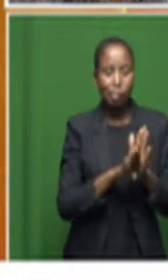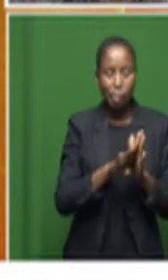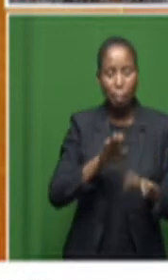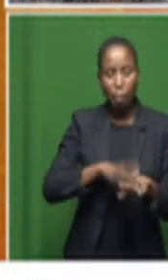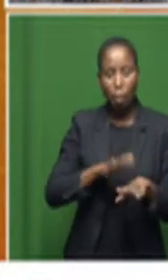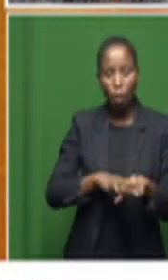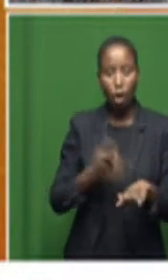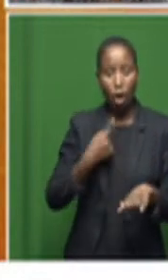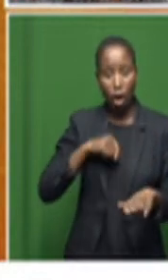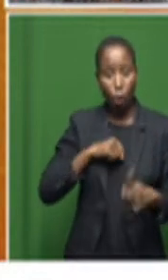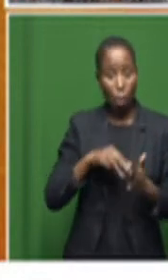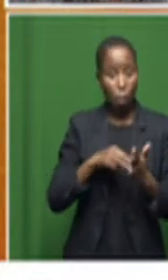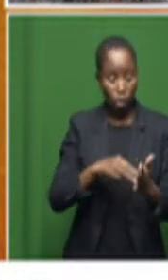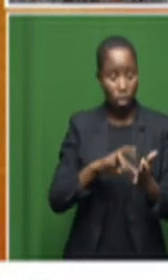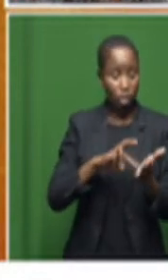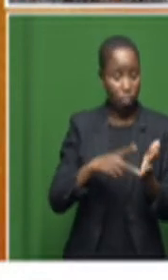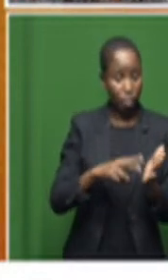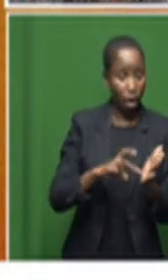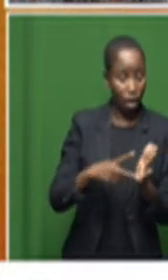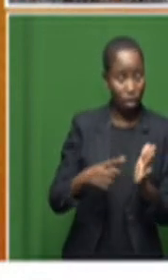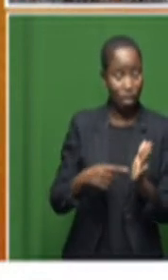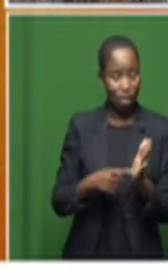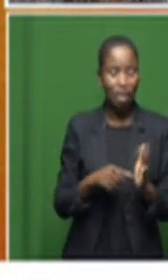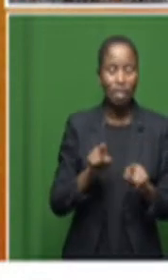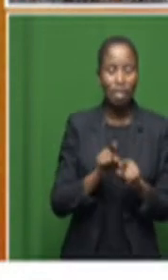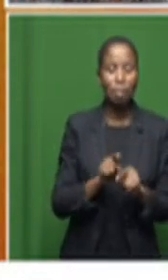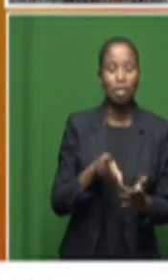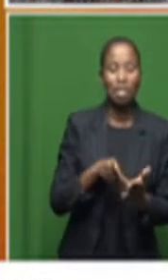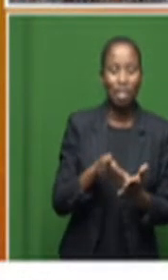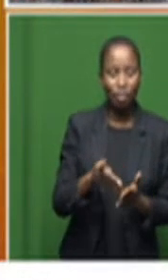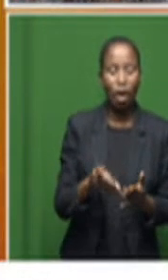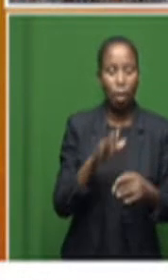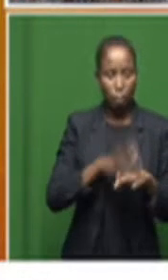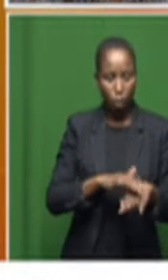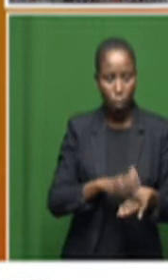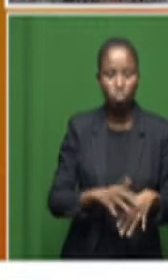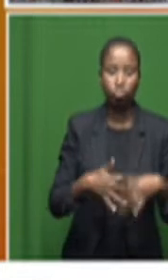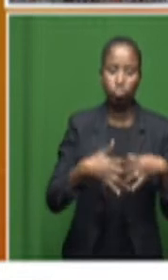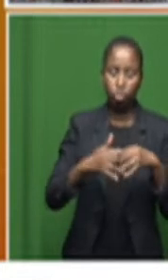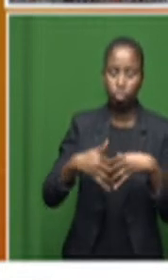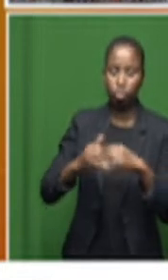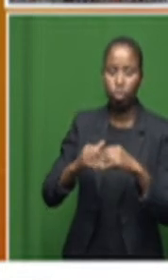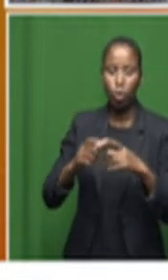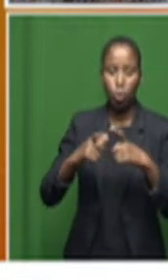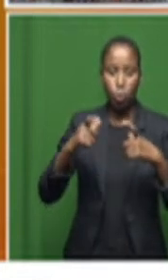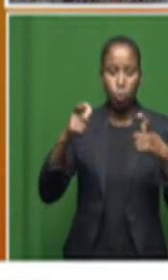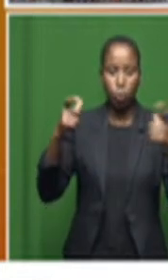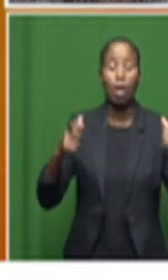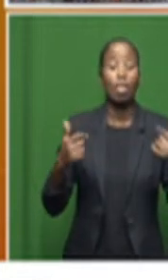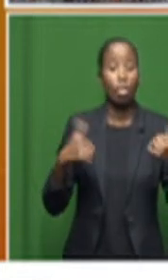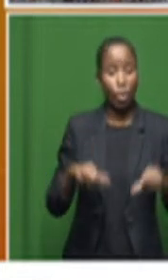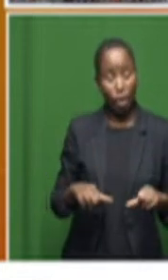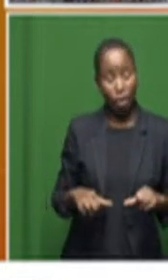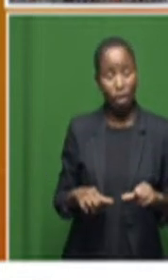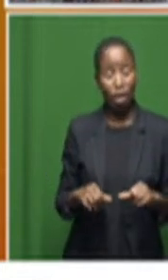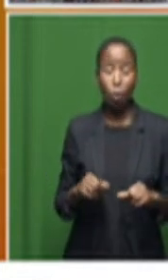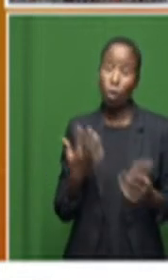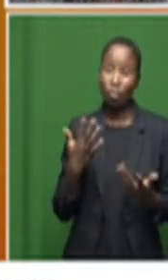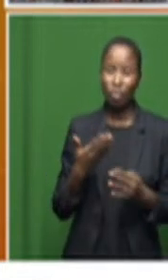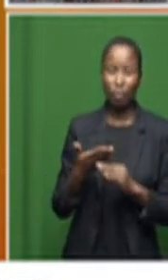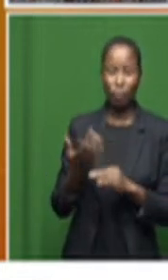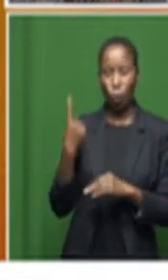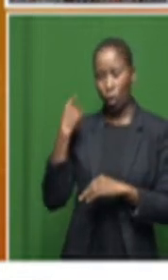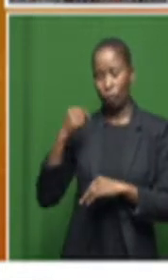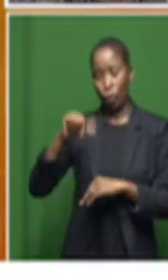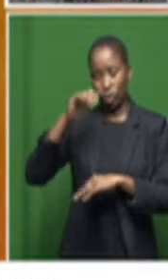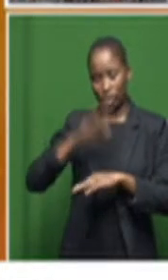model and delivery platform also expanded. And where in the beginning we were focused